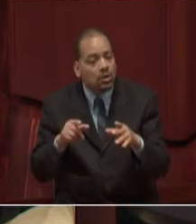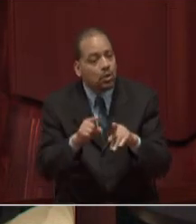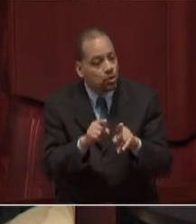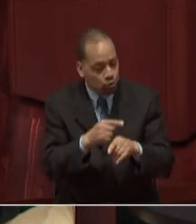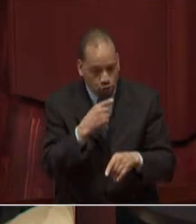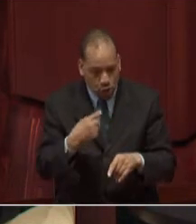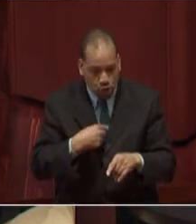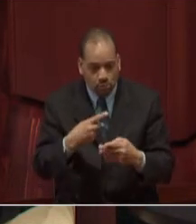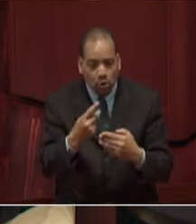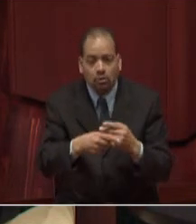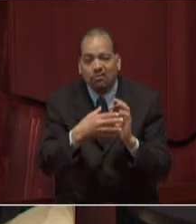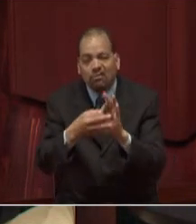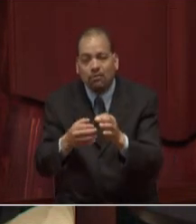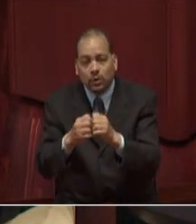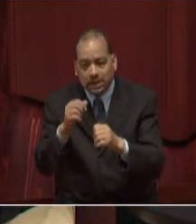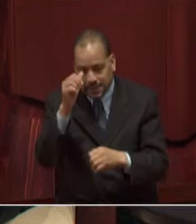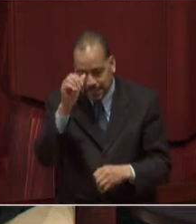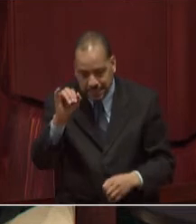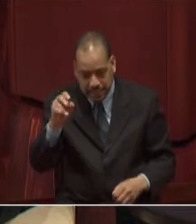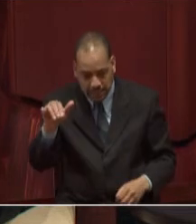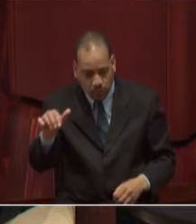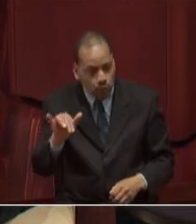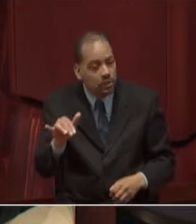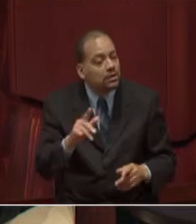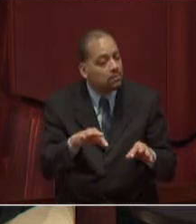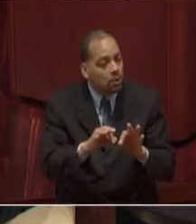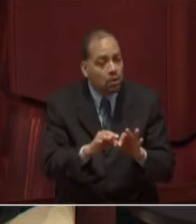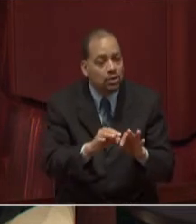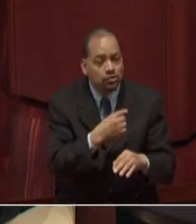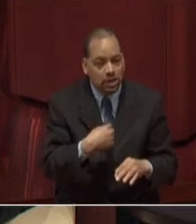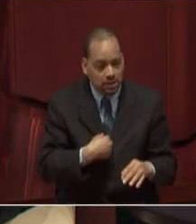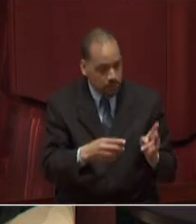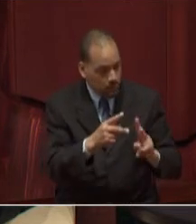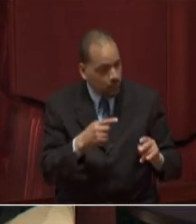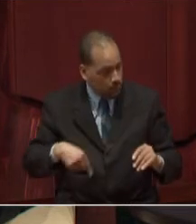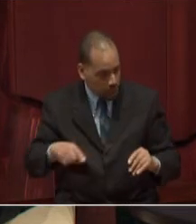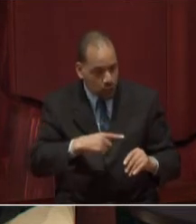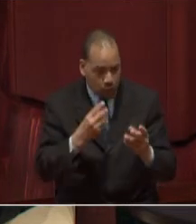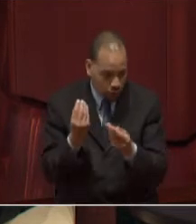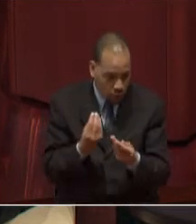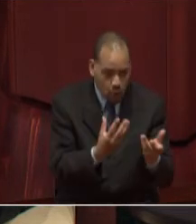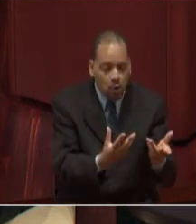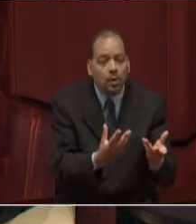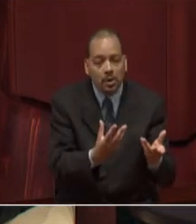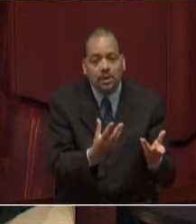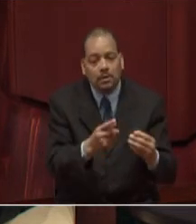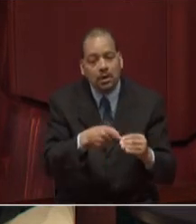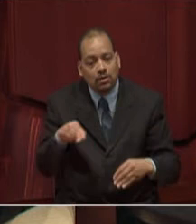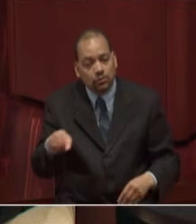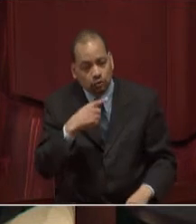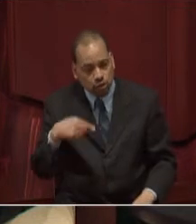short, providing the Chinese intelligence that they could count on, that was immensely valuable. And of course, just